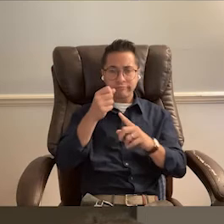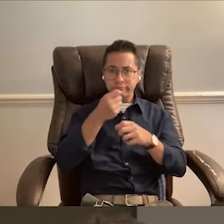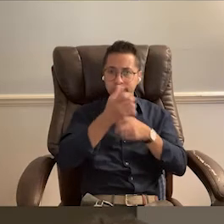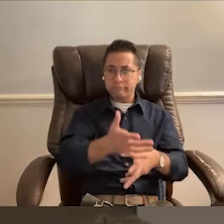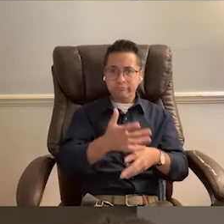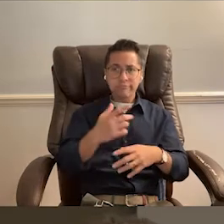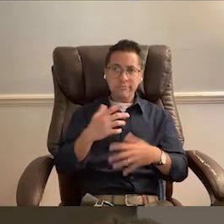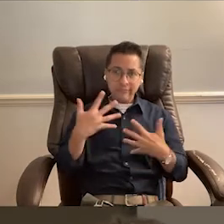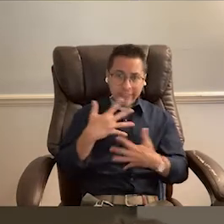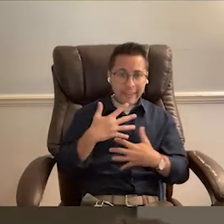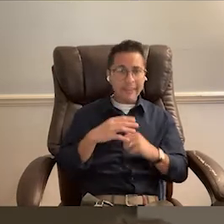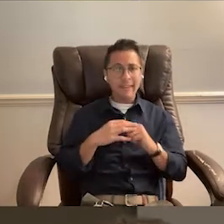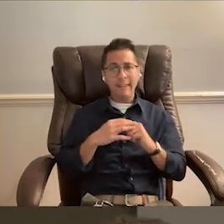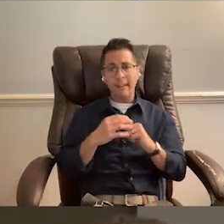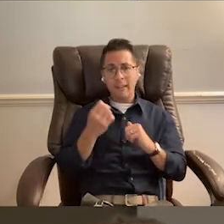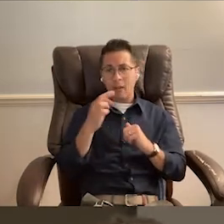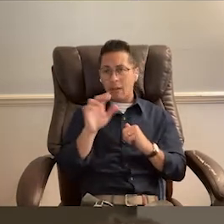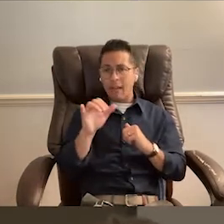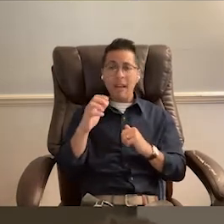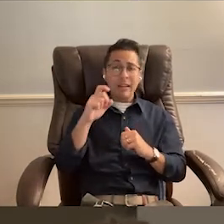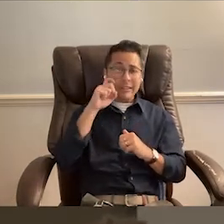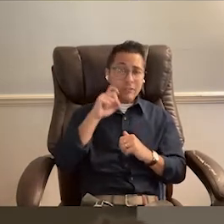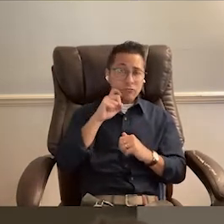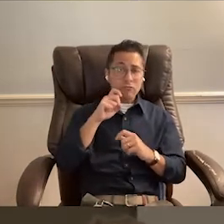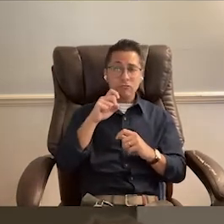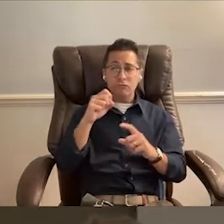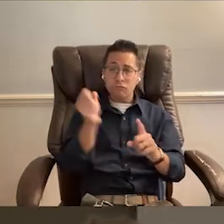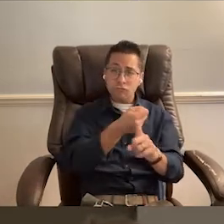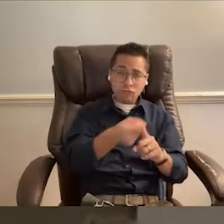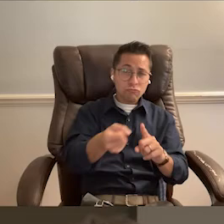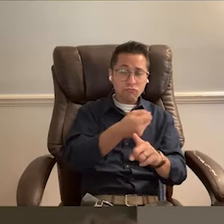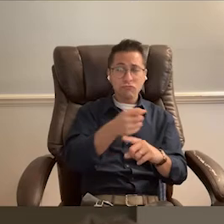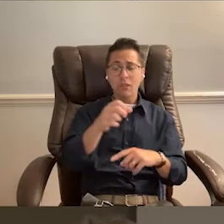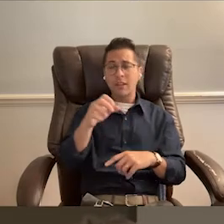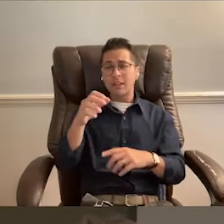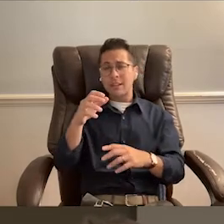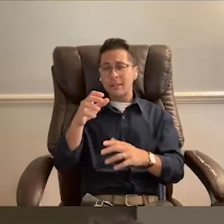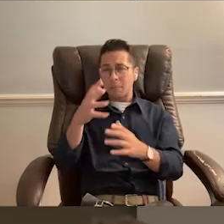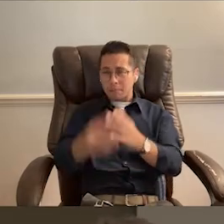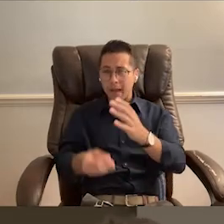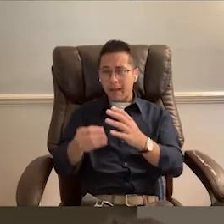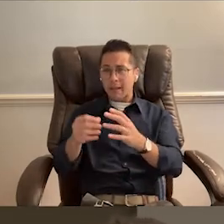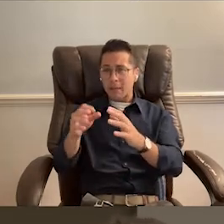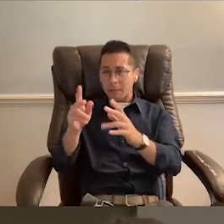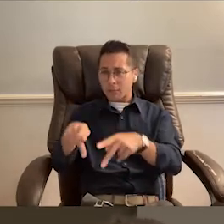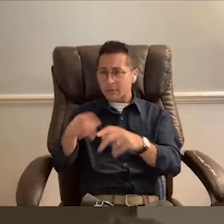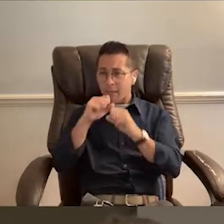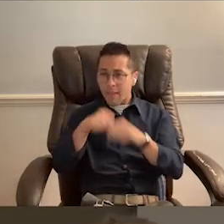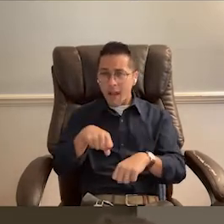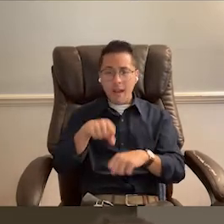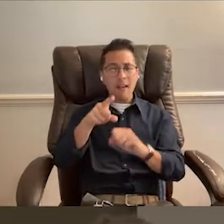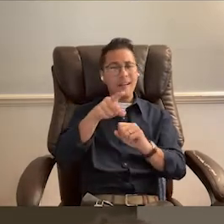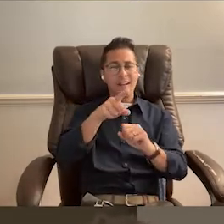lasting consequence of traumatic ordeals that cause intense fear, helplessness, or horror, such as a sexual or physical